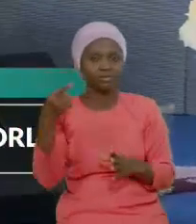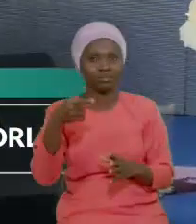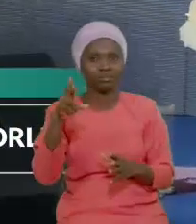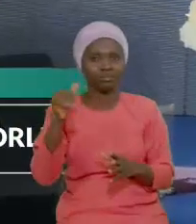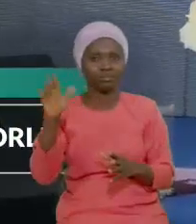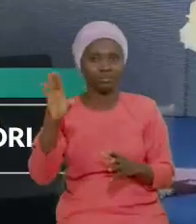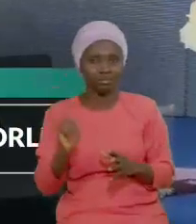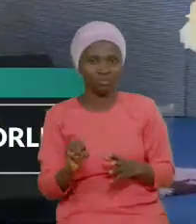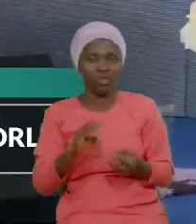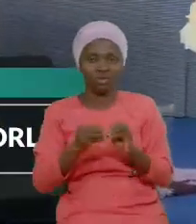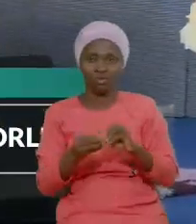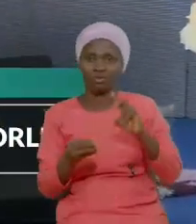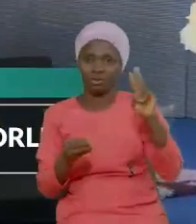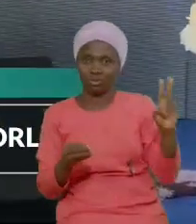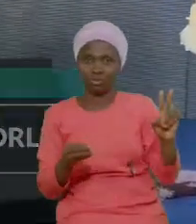Number two, goal.